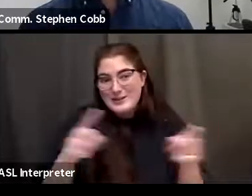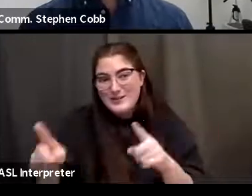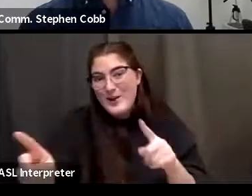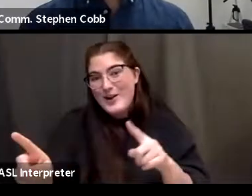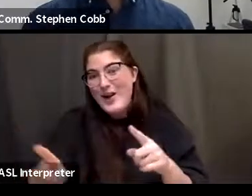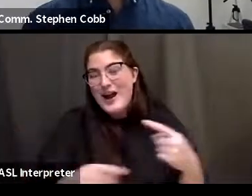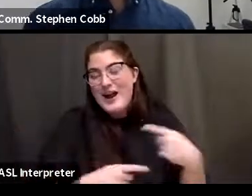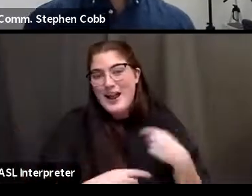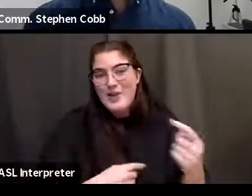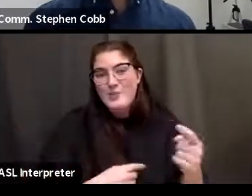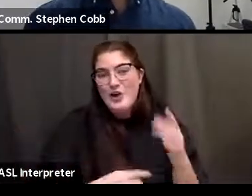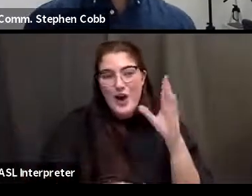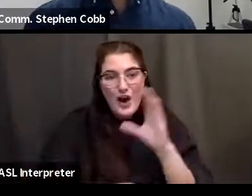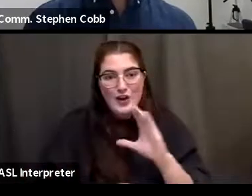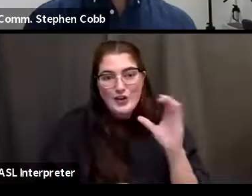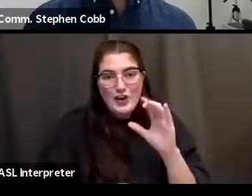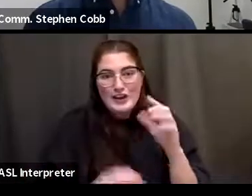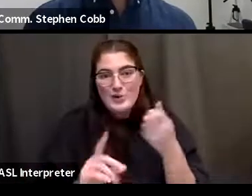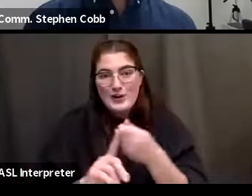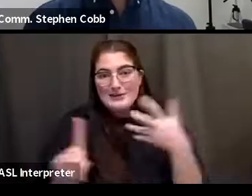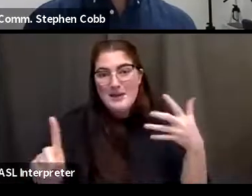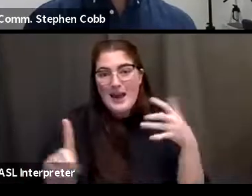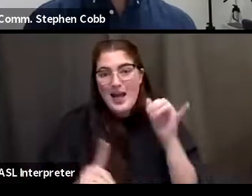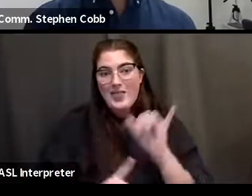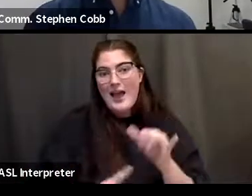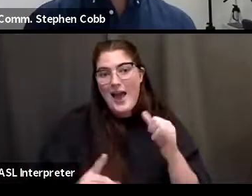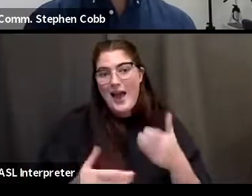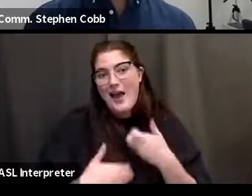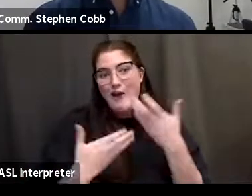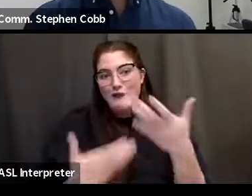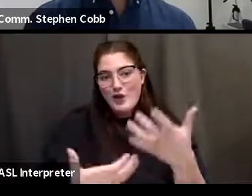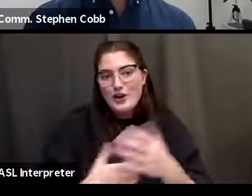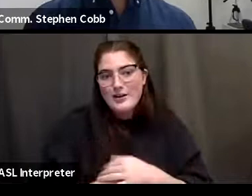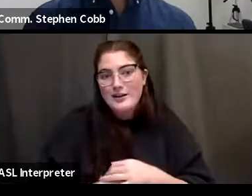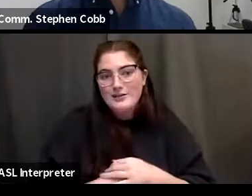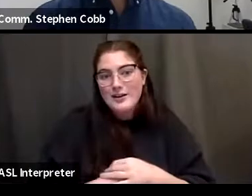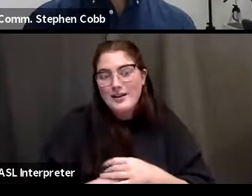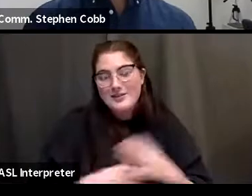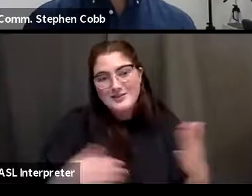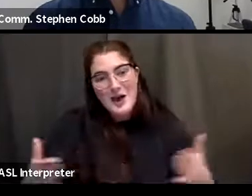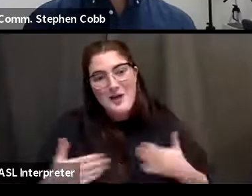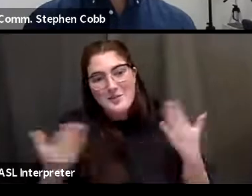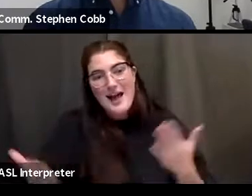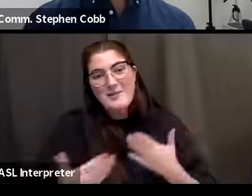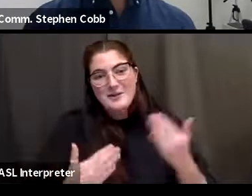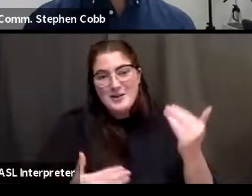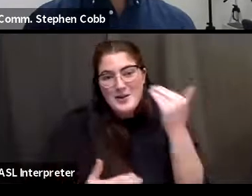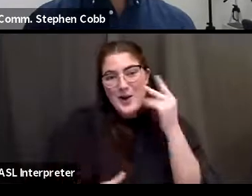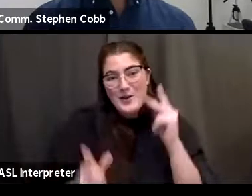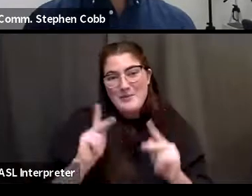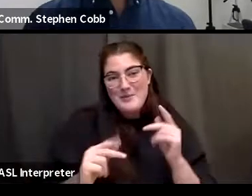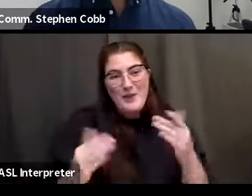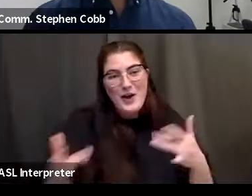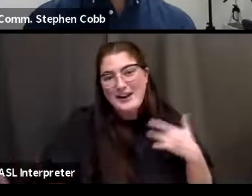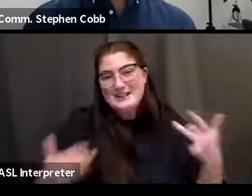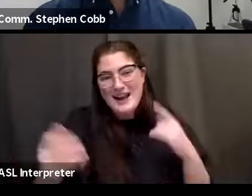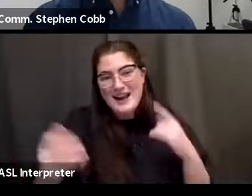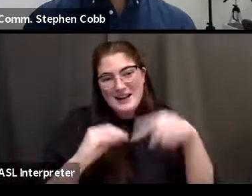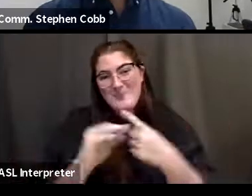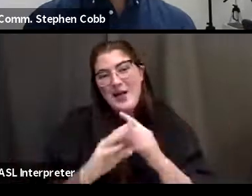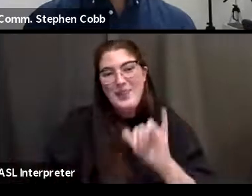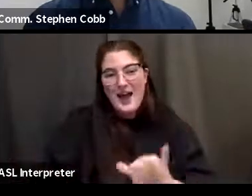we're definitely looking to expand that effort. So glad to know that people are so excited about